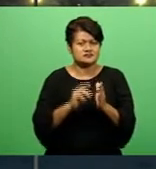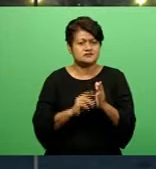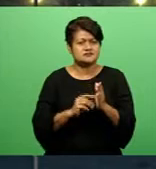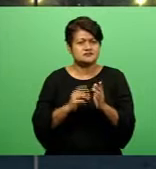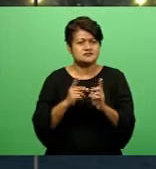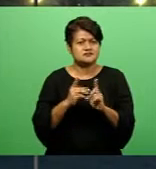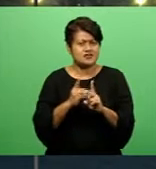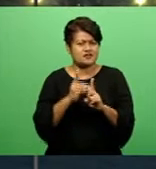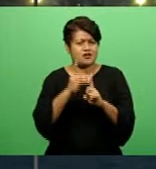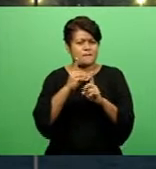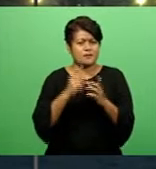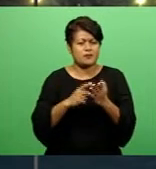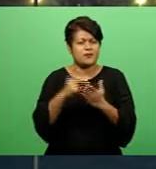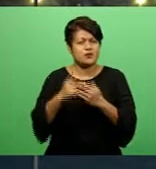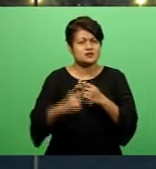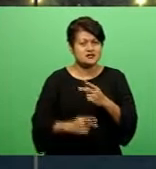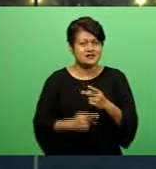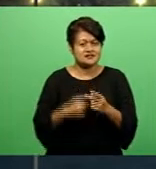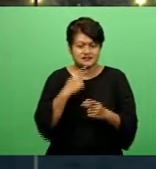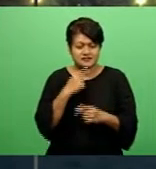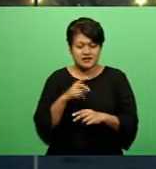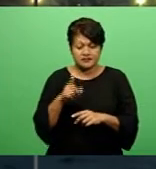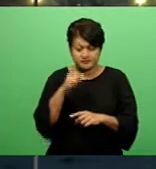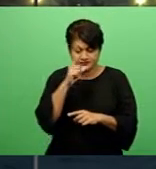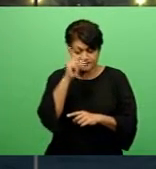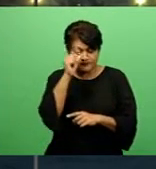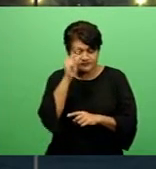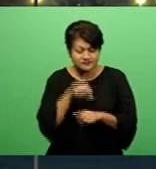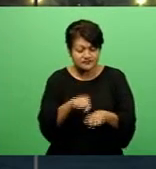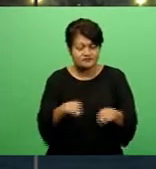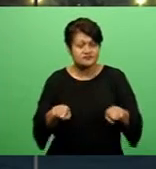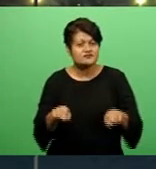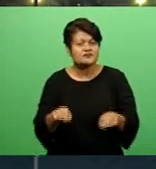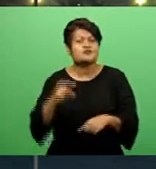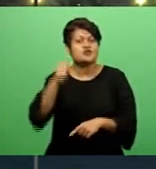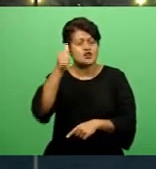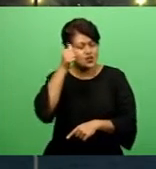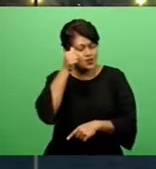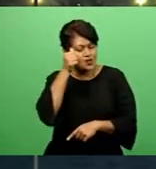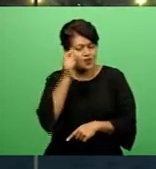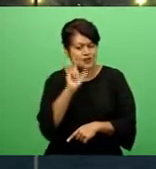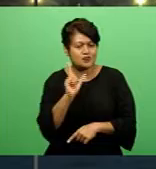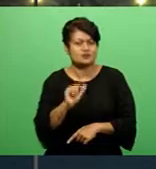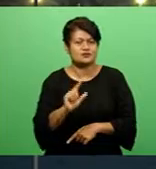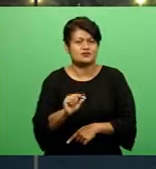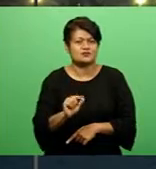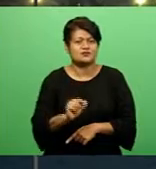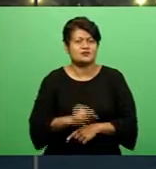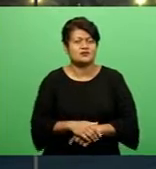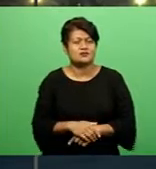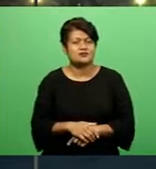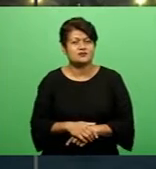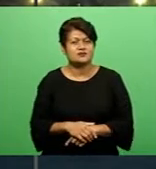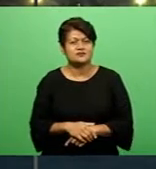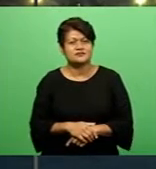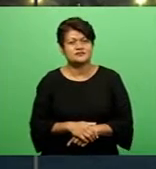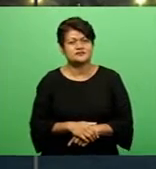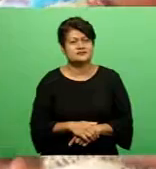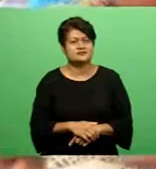says Fijians on the island know what they can do, and seeking help will be a last resort. Apenisa Wangarandovo